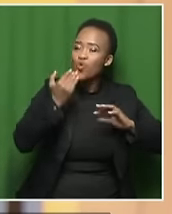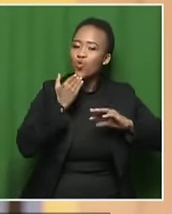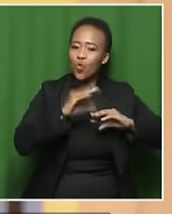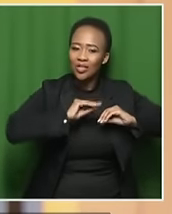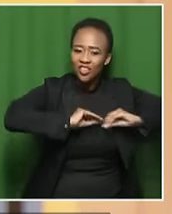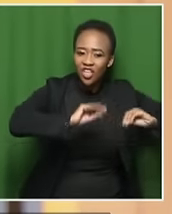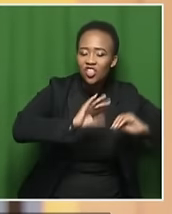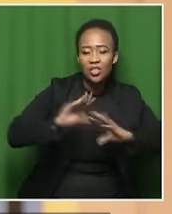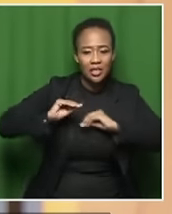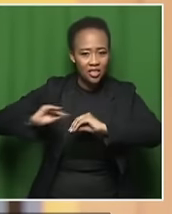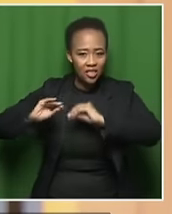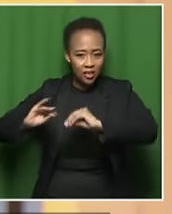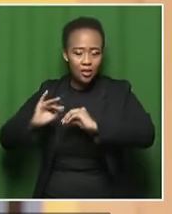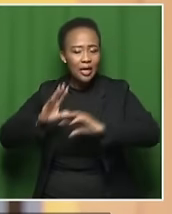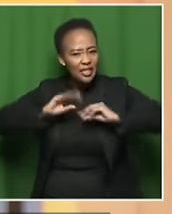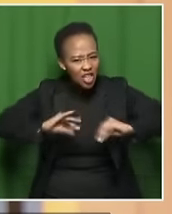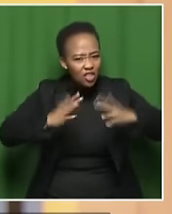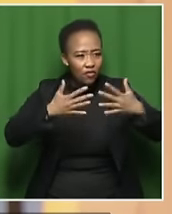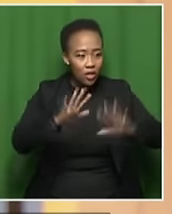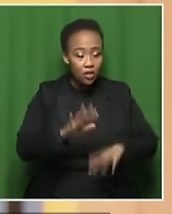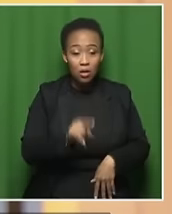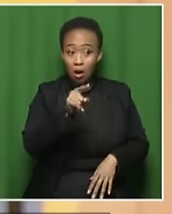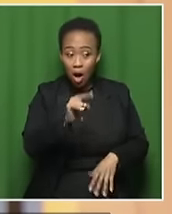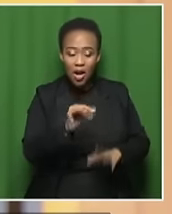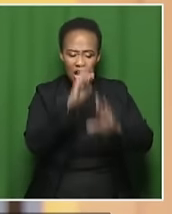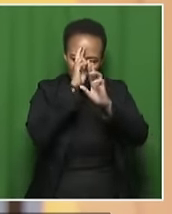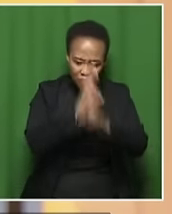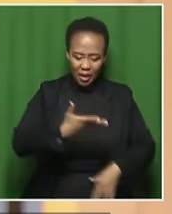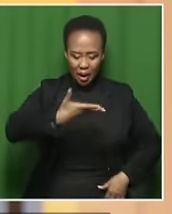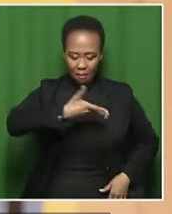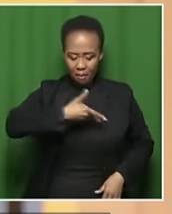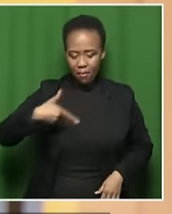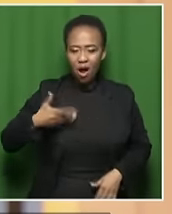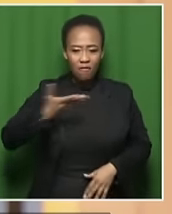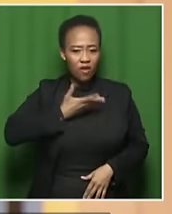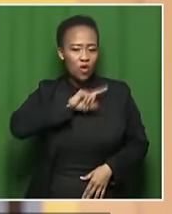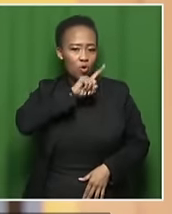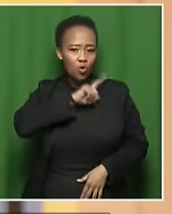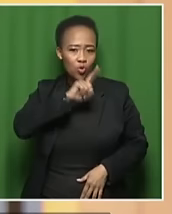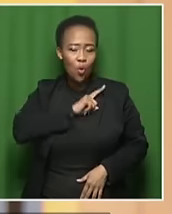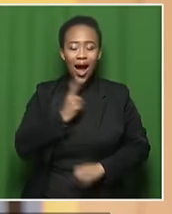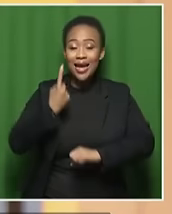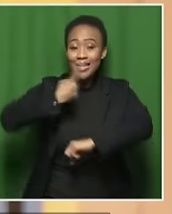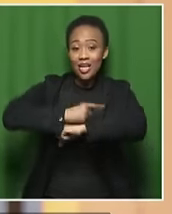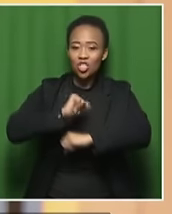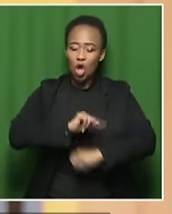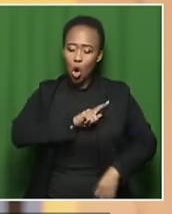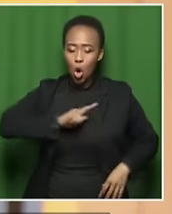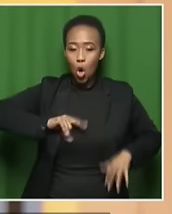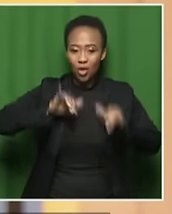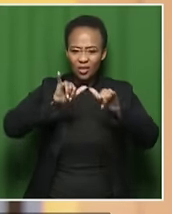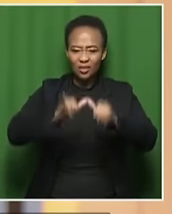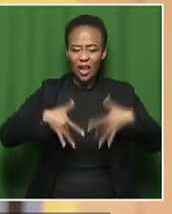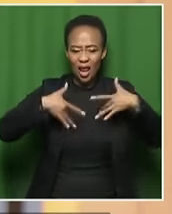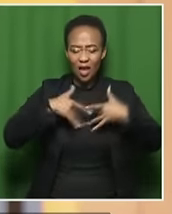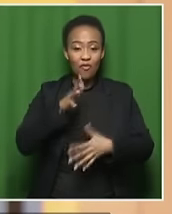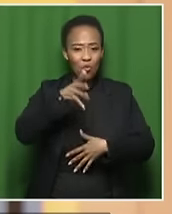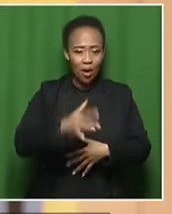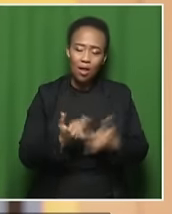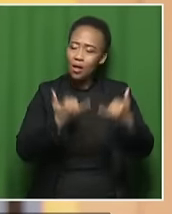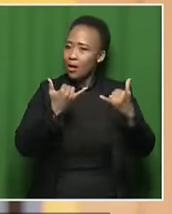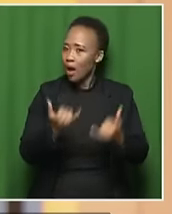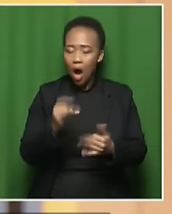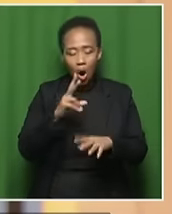days may be numbered. Mm. Our children today don't know that. We see how teachers are disrespected, how teachers are